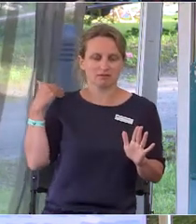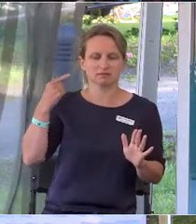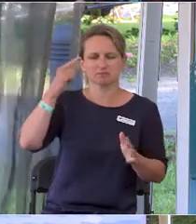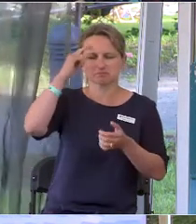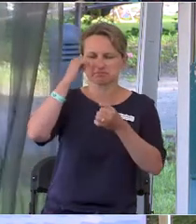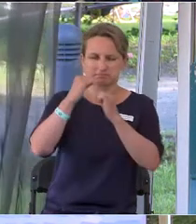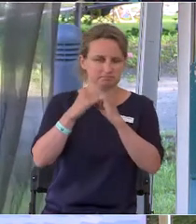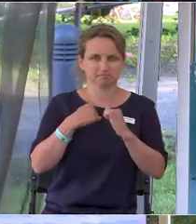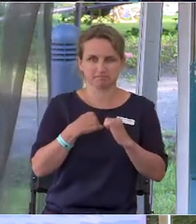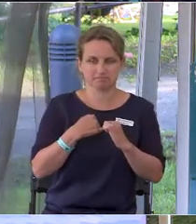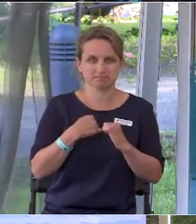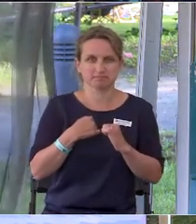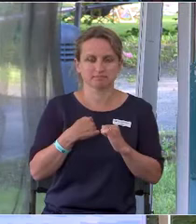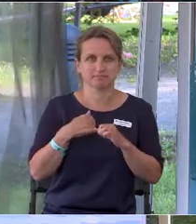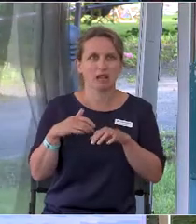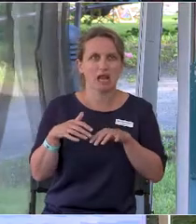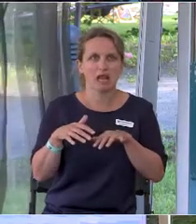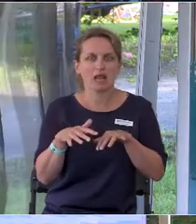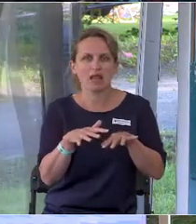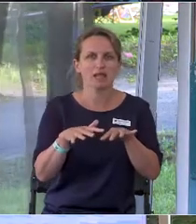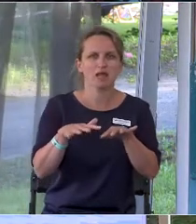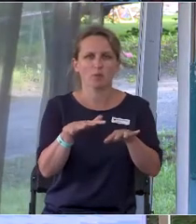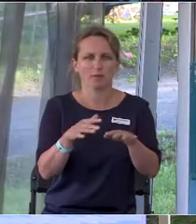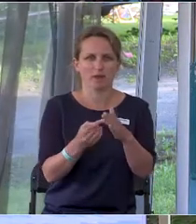this sort of movement,